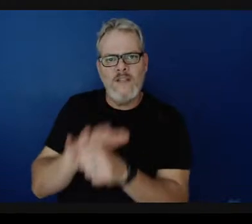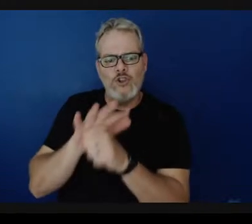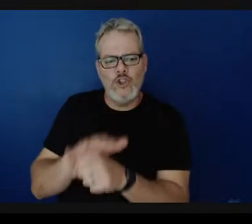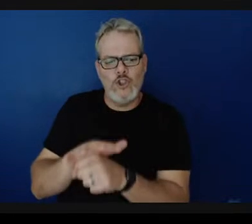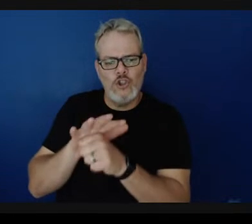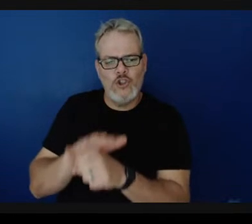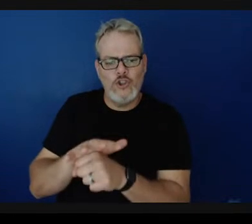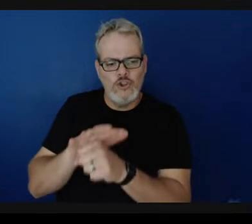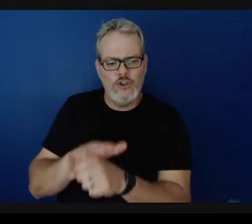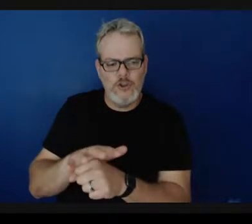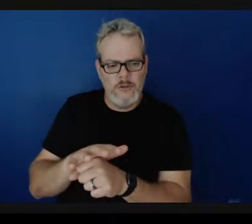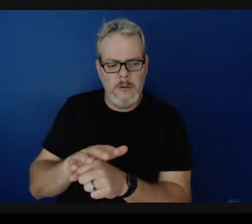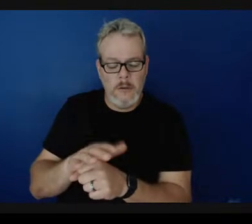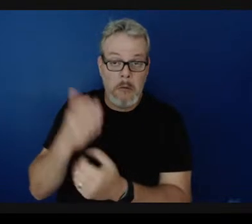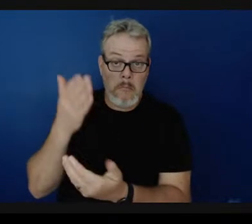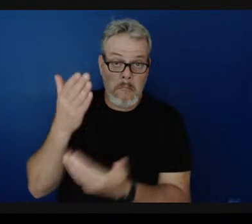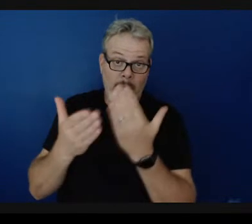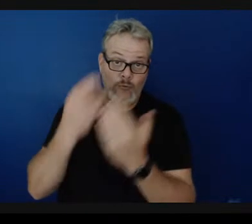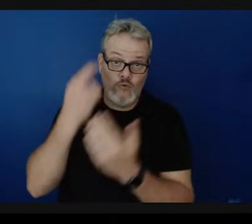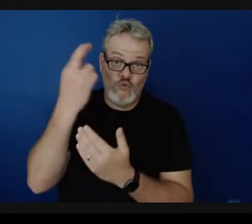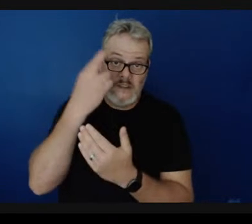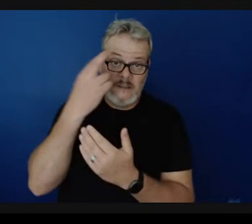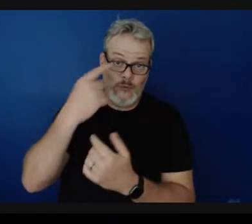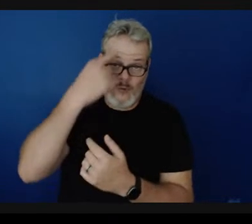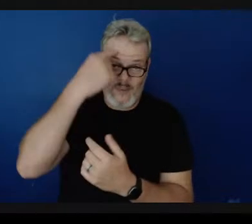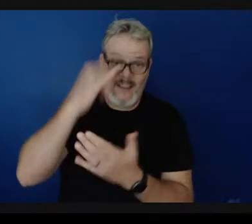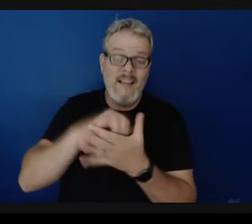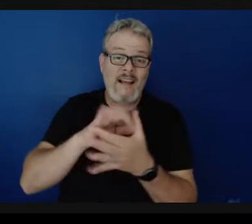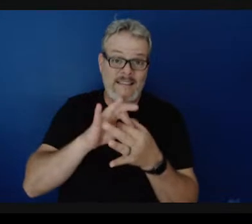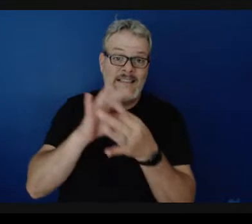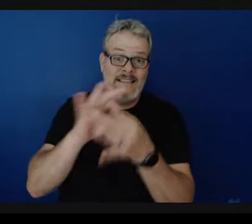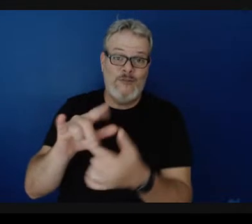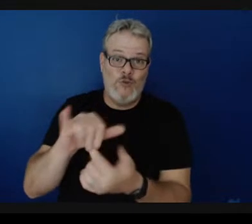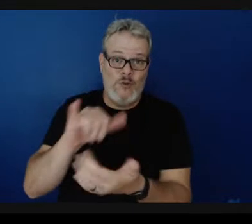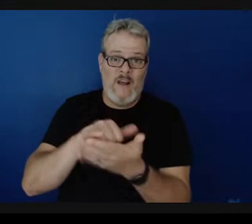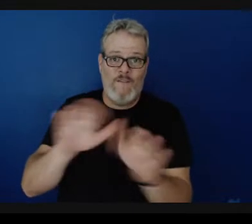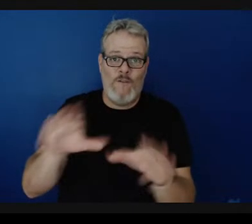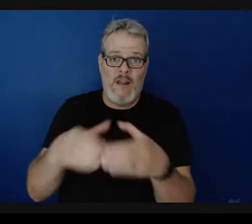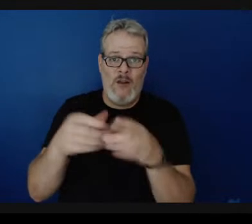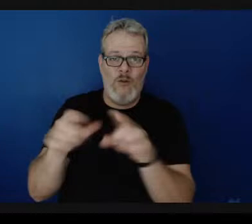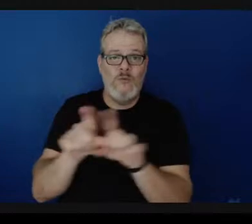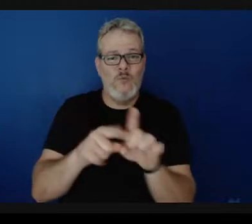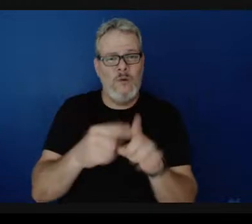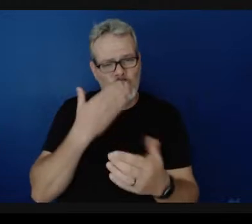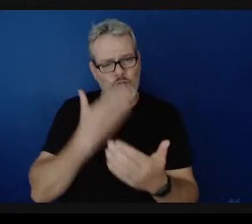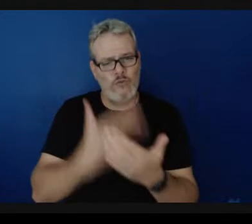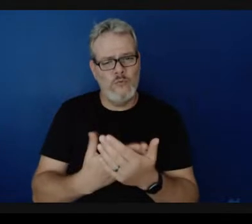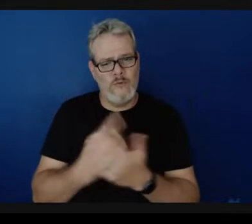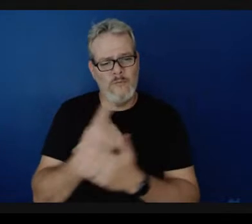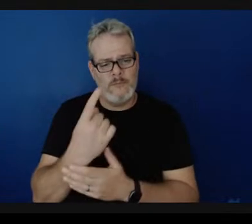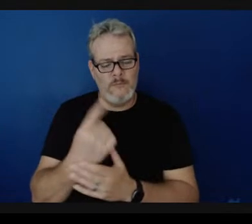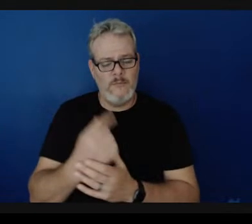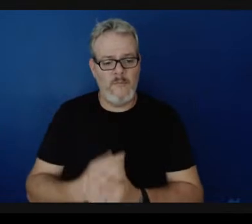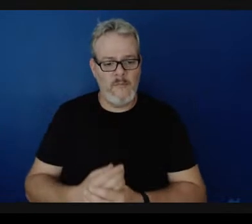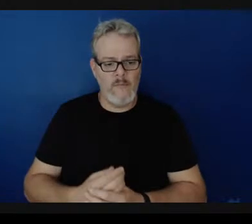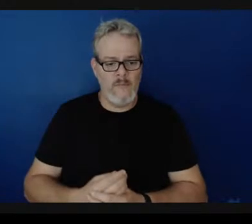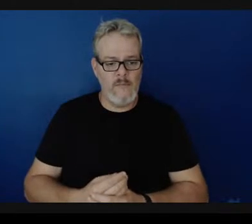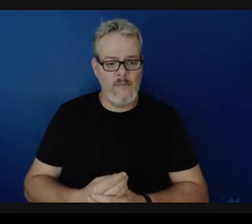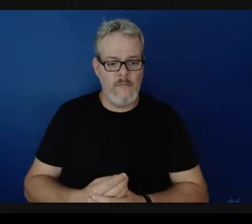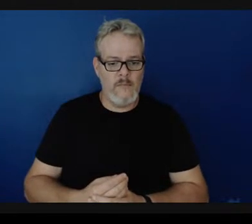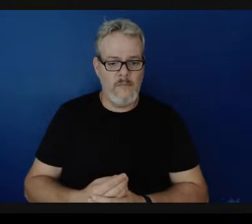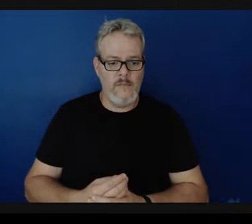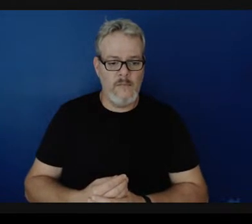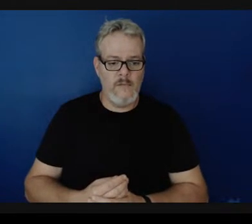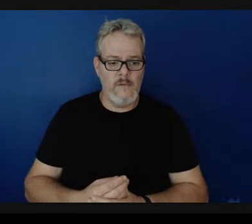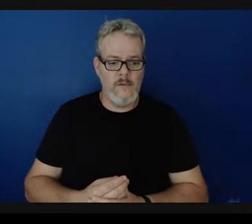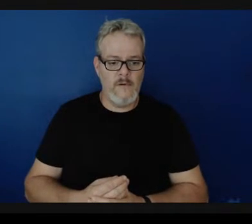it would be very reasonable to think that does extend to that volcano too. Yeah, great point. We'll ask for that in the next version. They